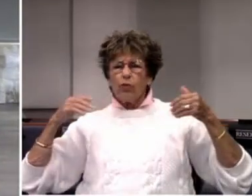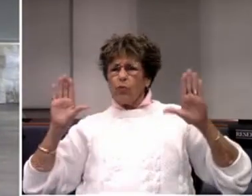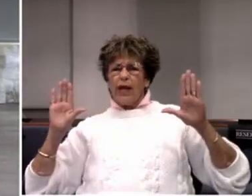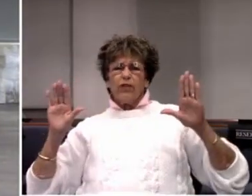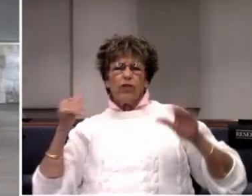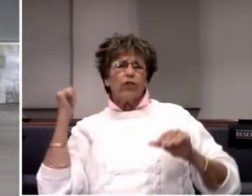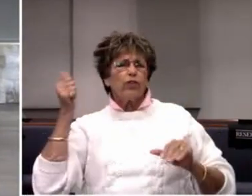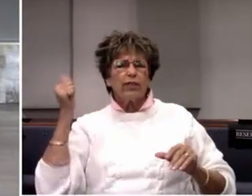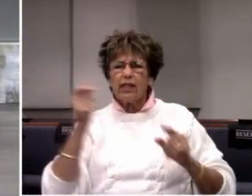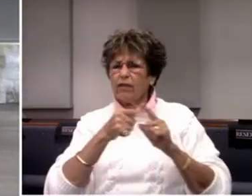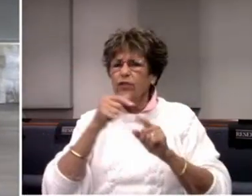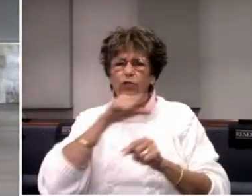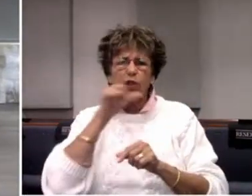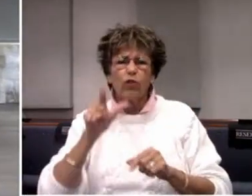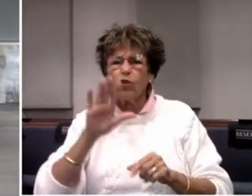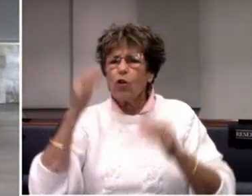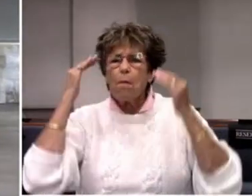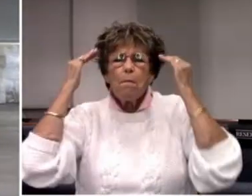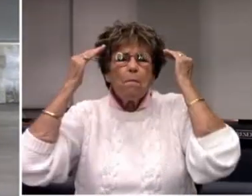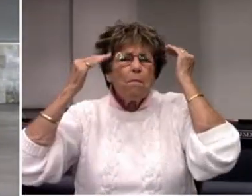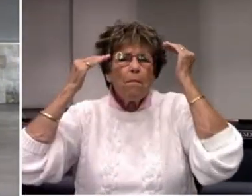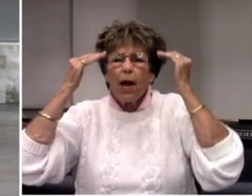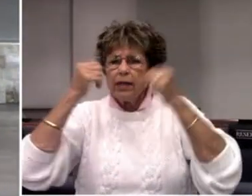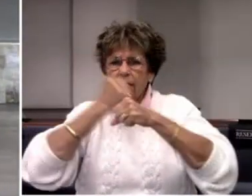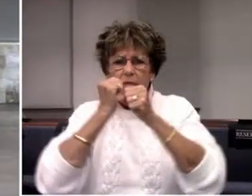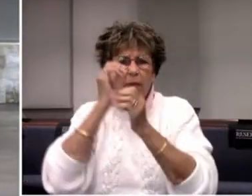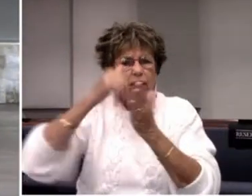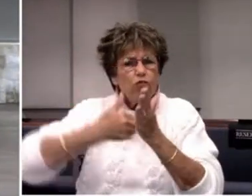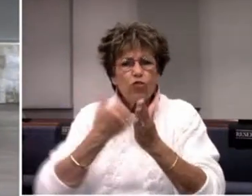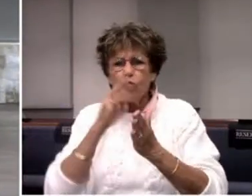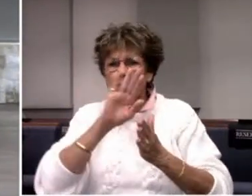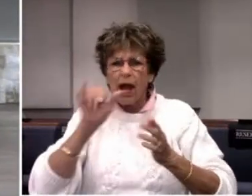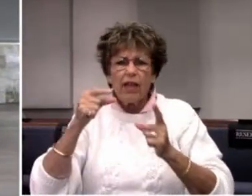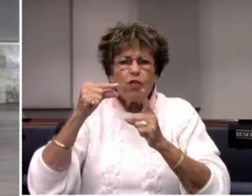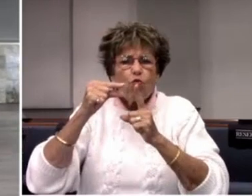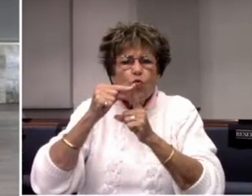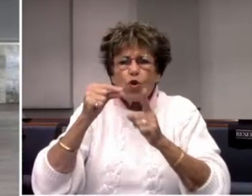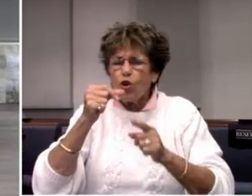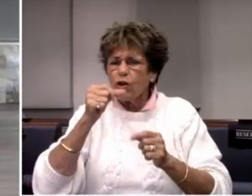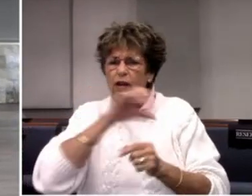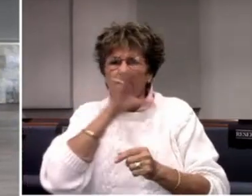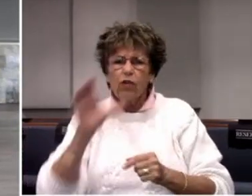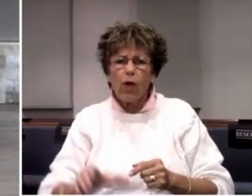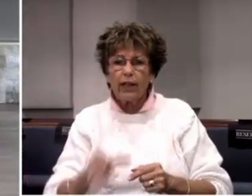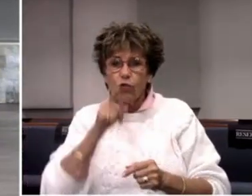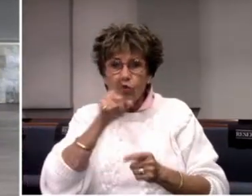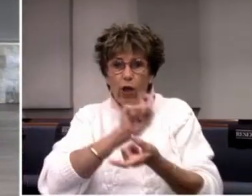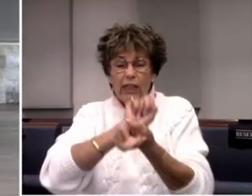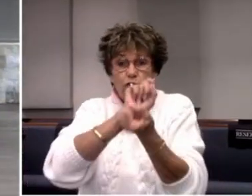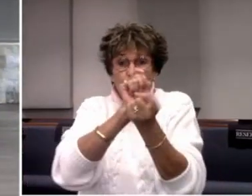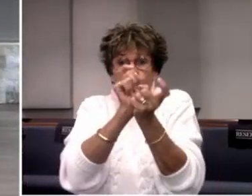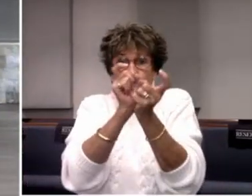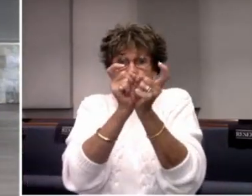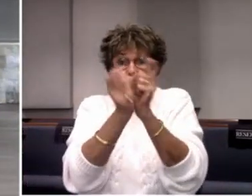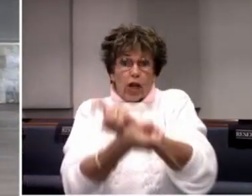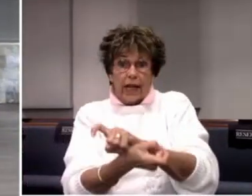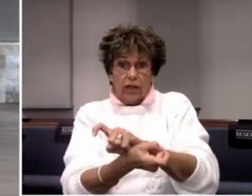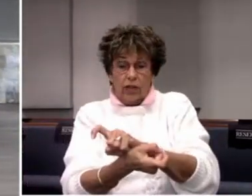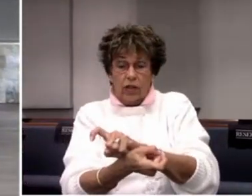Lord. Your mind is renewed by the word of God. You're transformed. And that